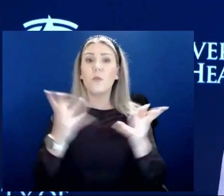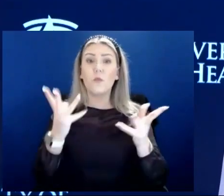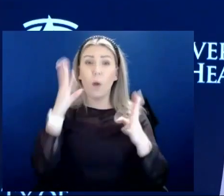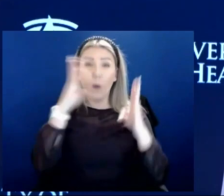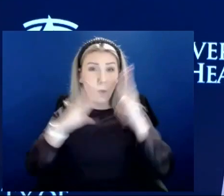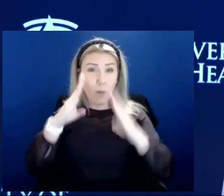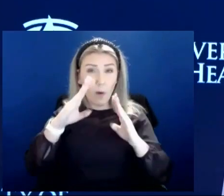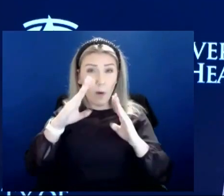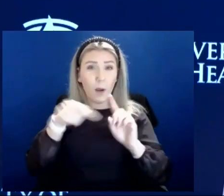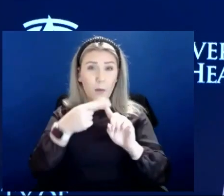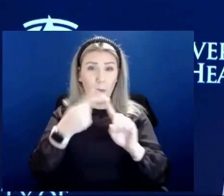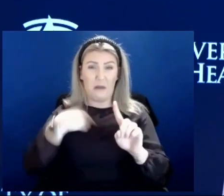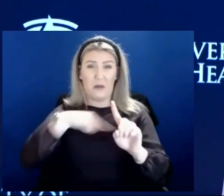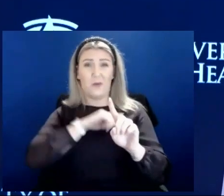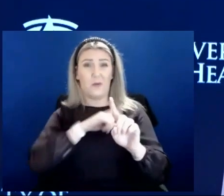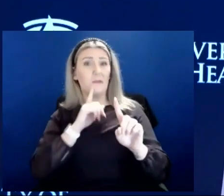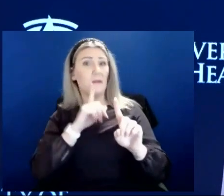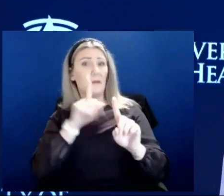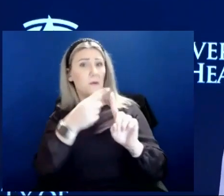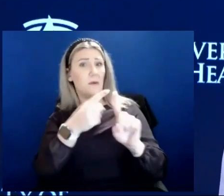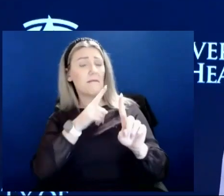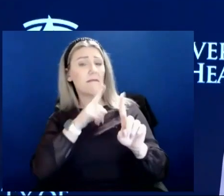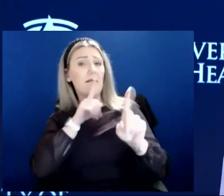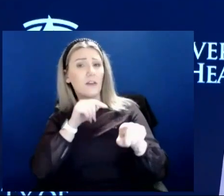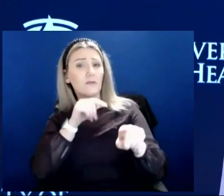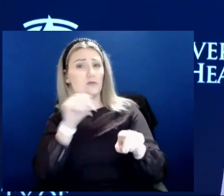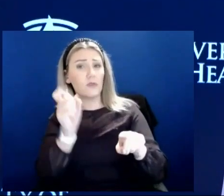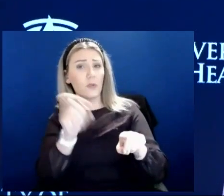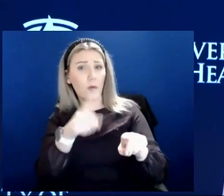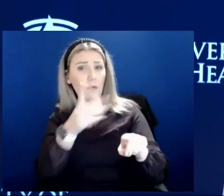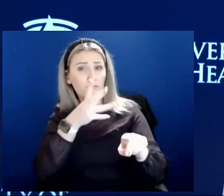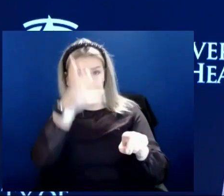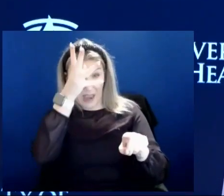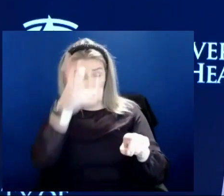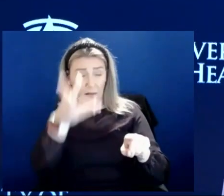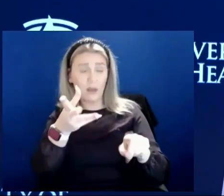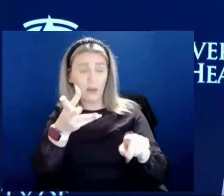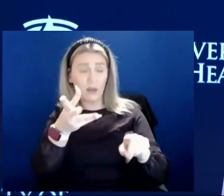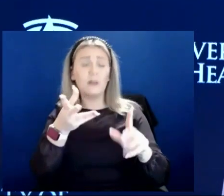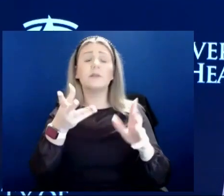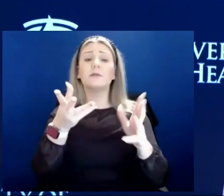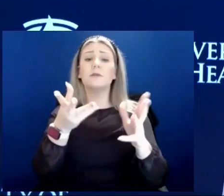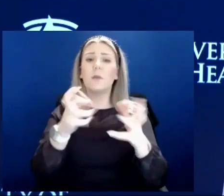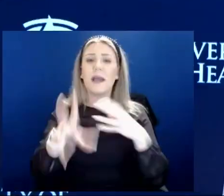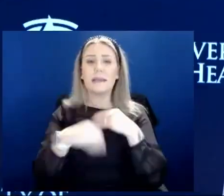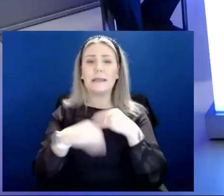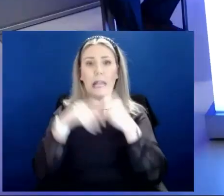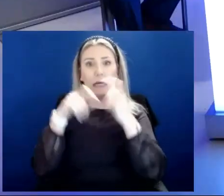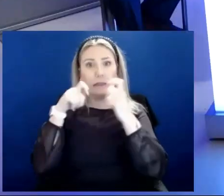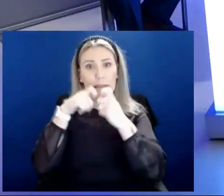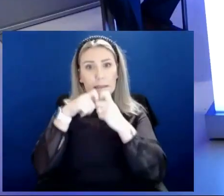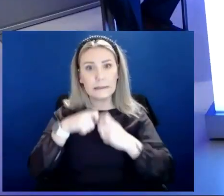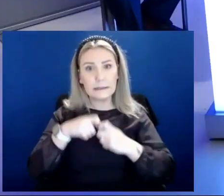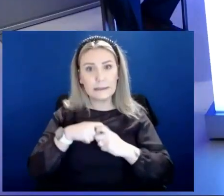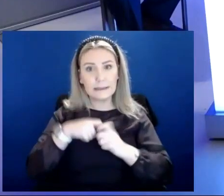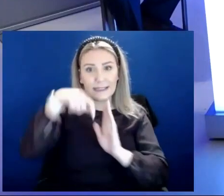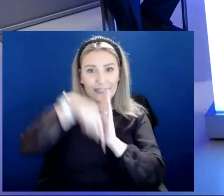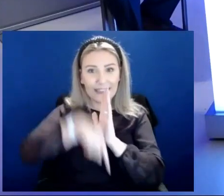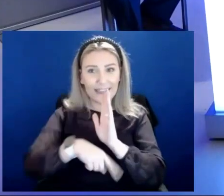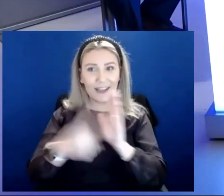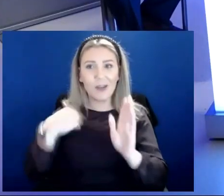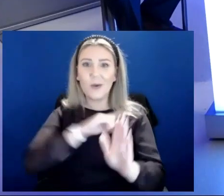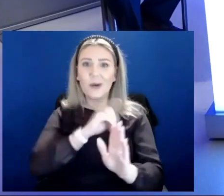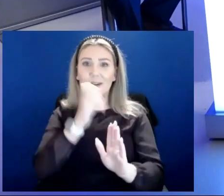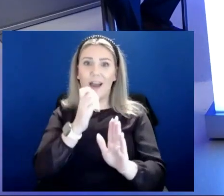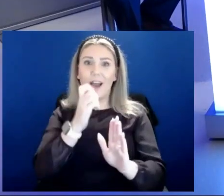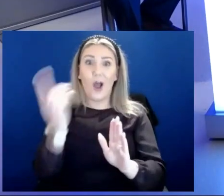parents answering questions sometimes is they want to add too much detail. Dr. Right. Lassen, we're not always prepared for the questions.